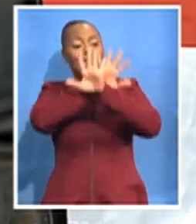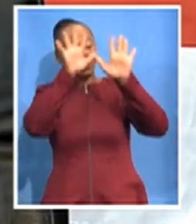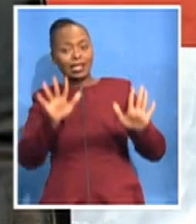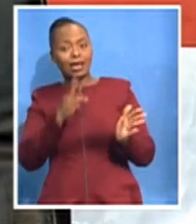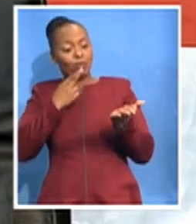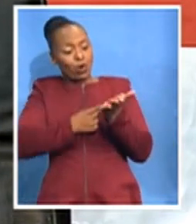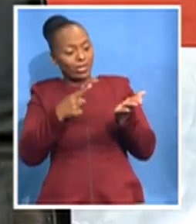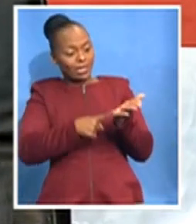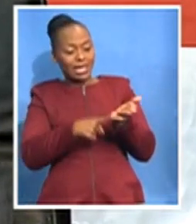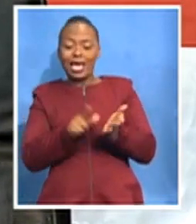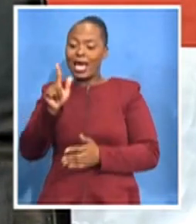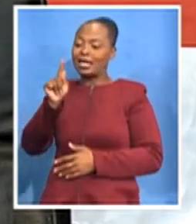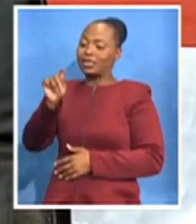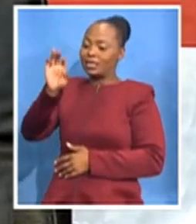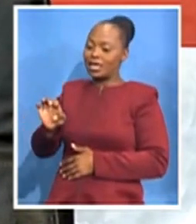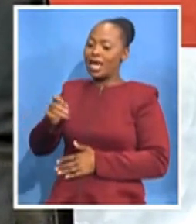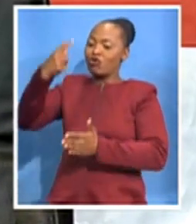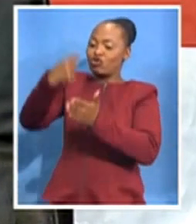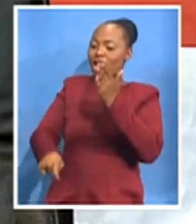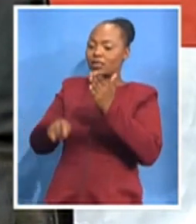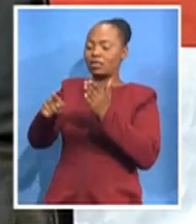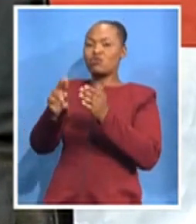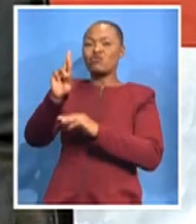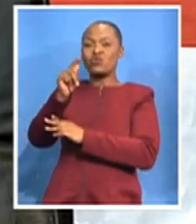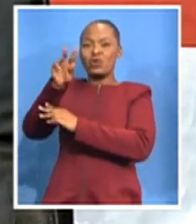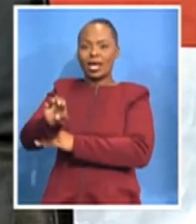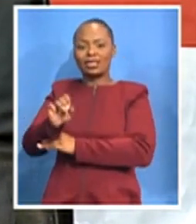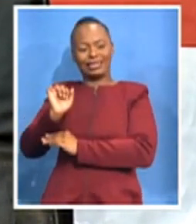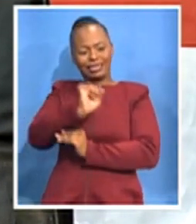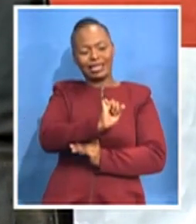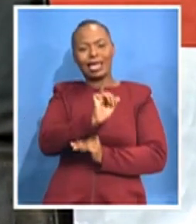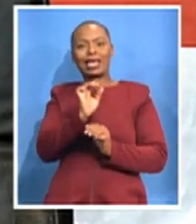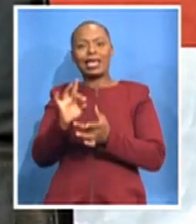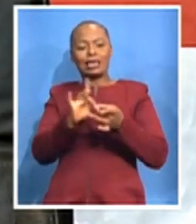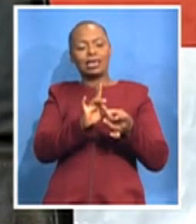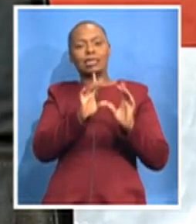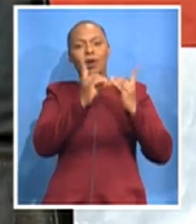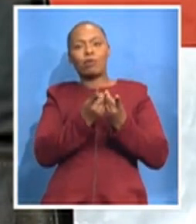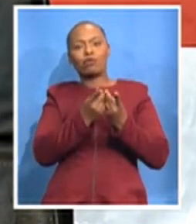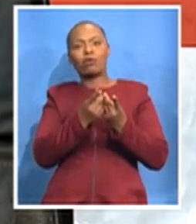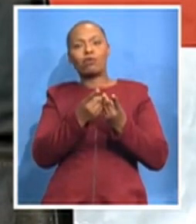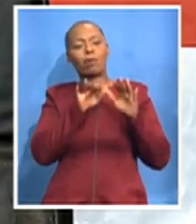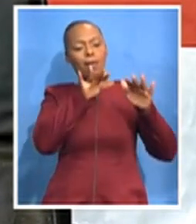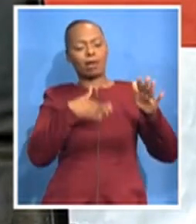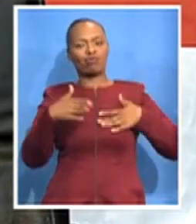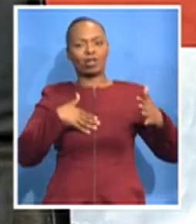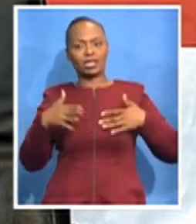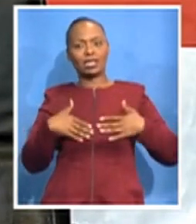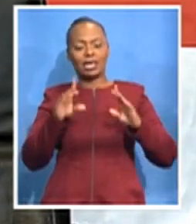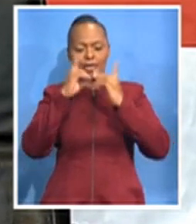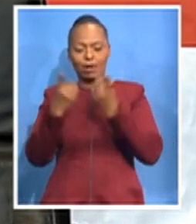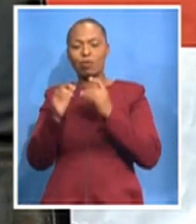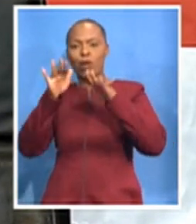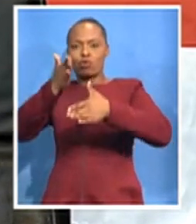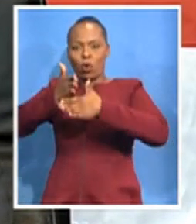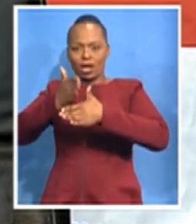were above the Department of Public Service and Administration and that of the Department of Public Works. For example,